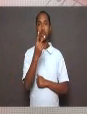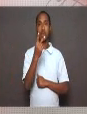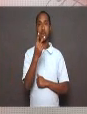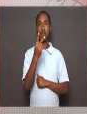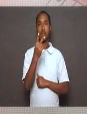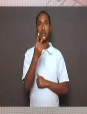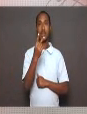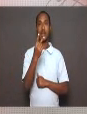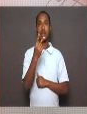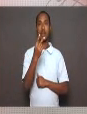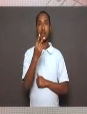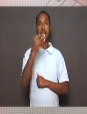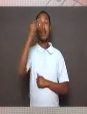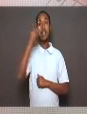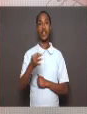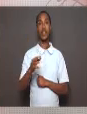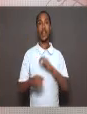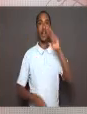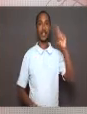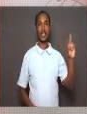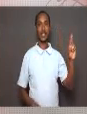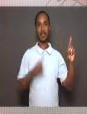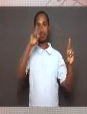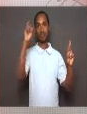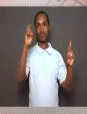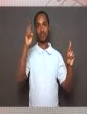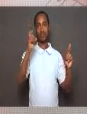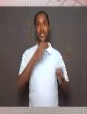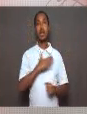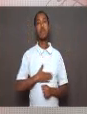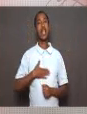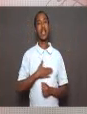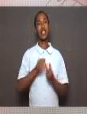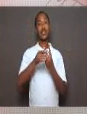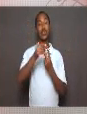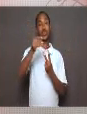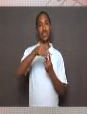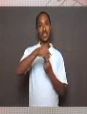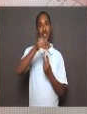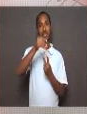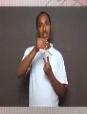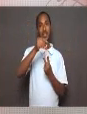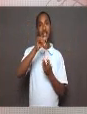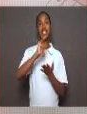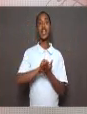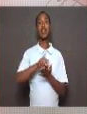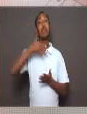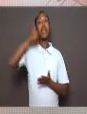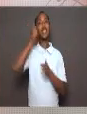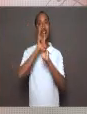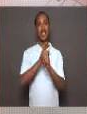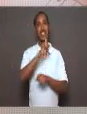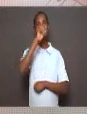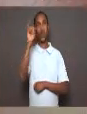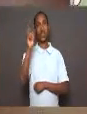as limiting reactants? Please choose the option that best answers the